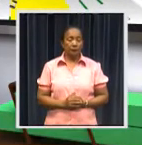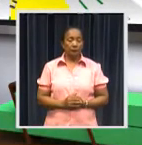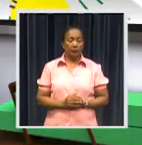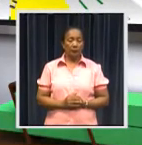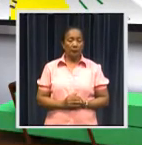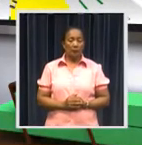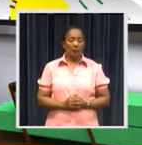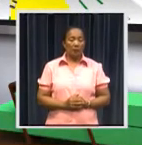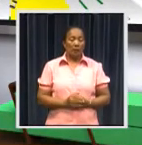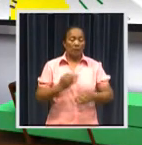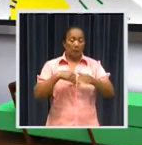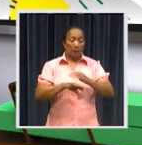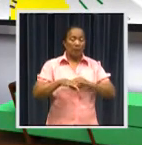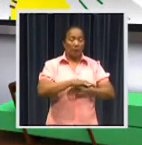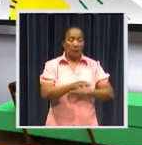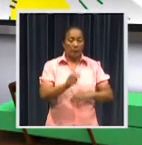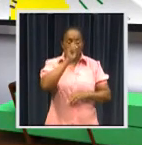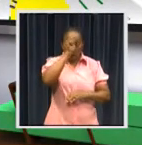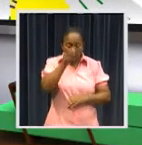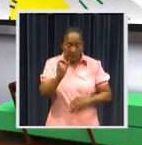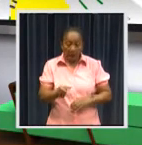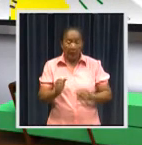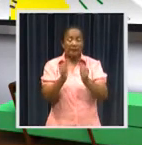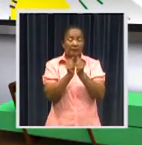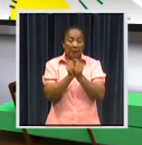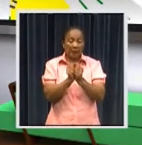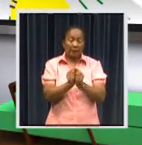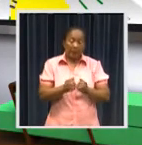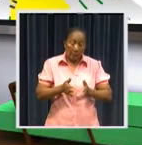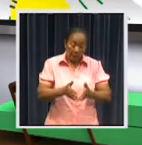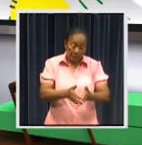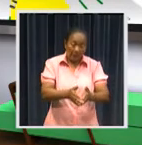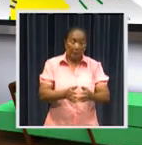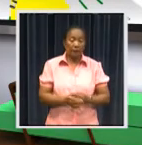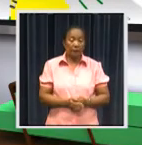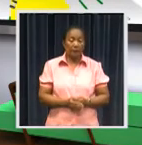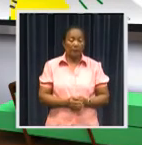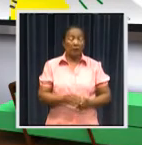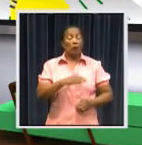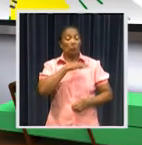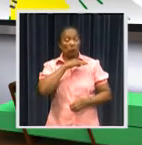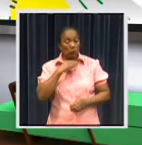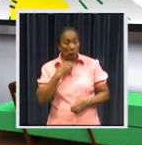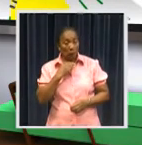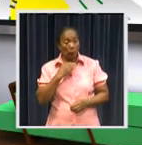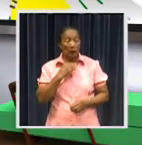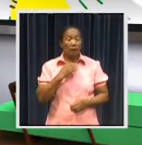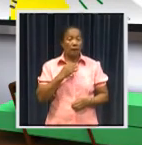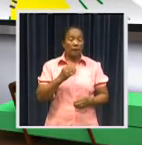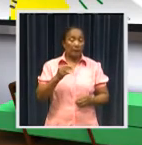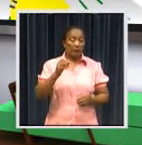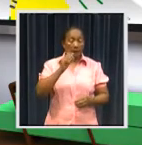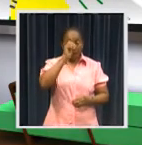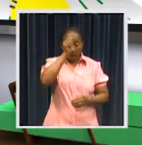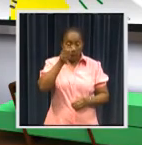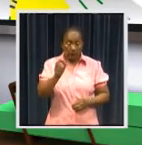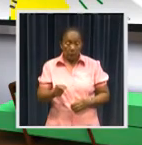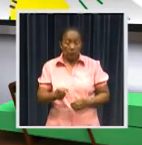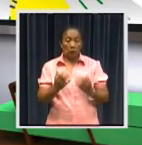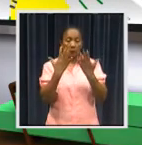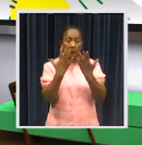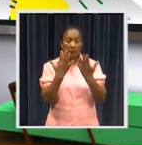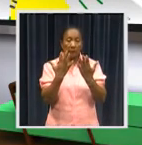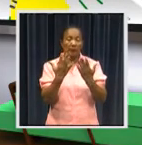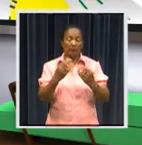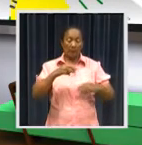Gramang or Tribal Chief Samuel Foster will be buried next Saturday. After the death of the chief of the Paramakaners on the 10th of